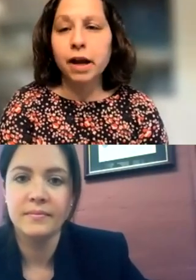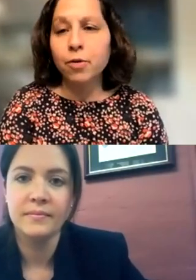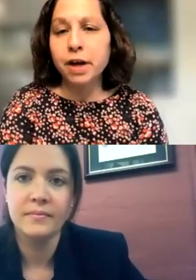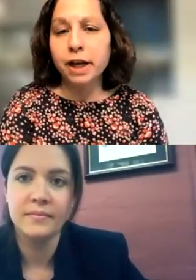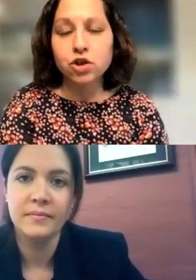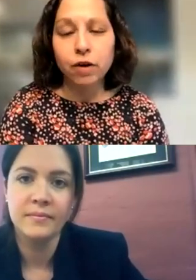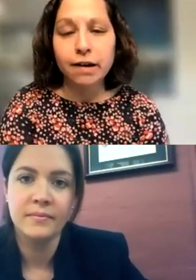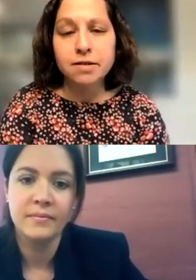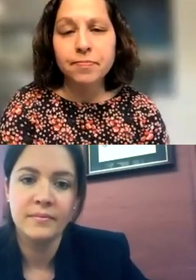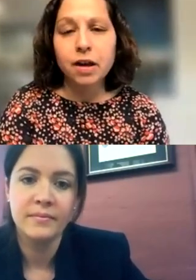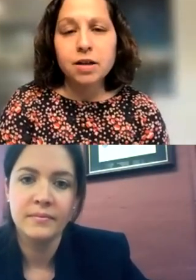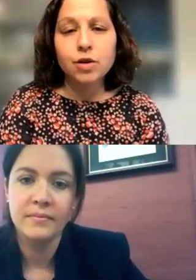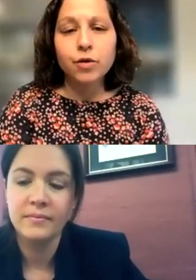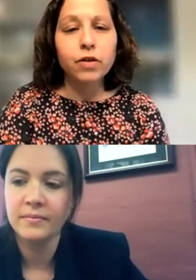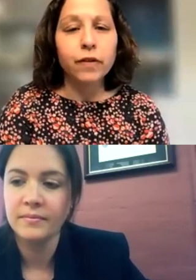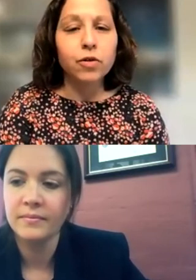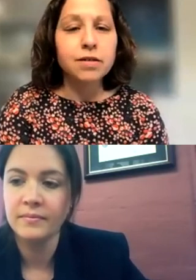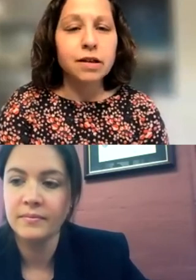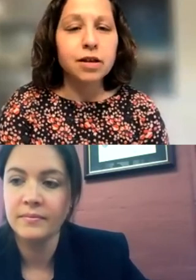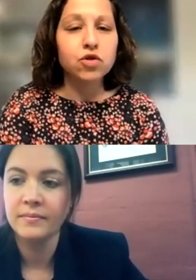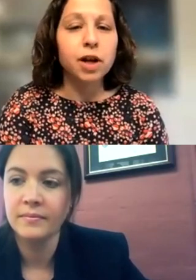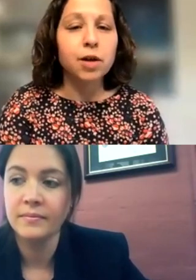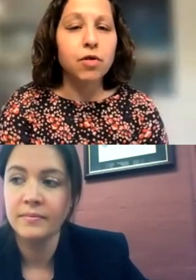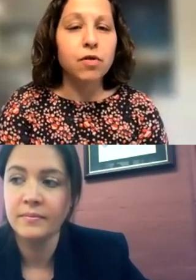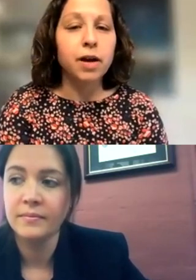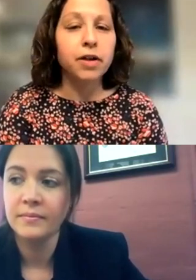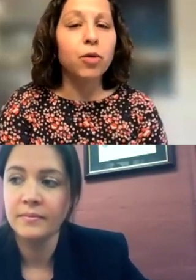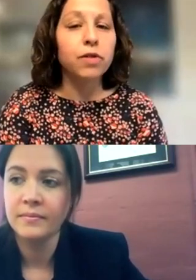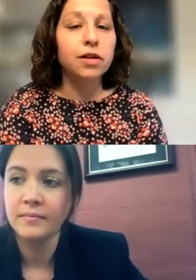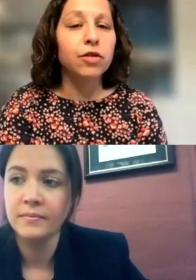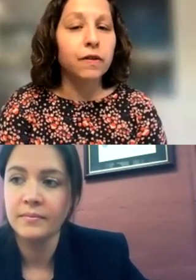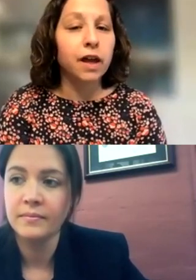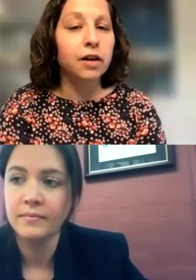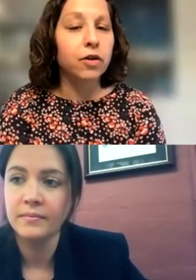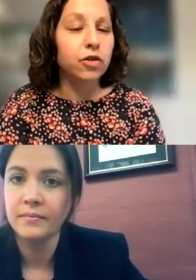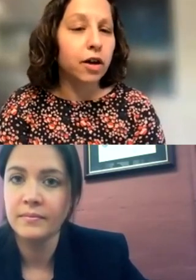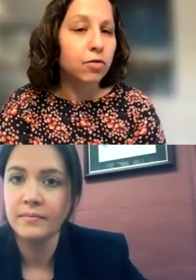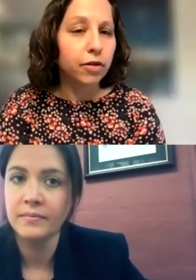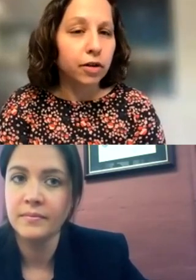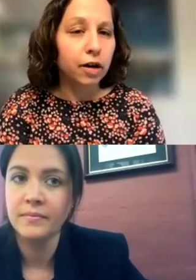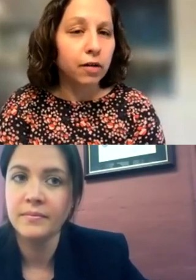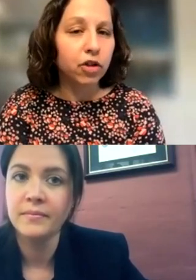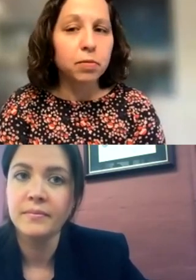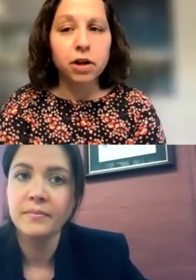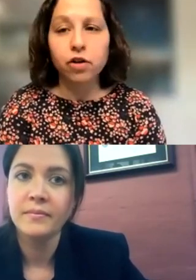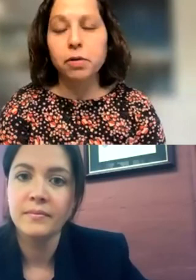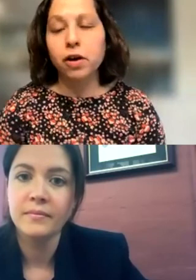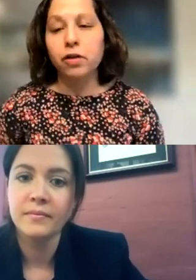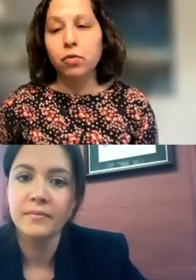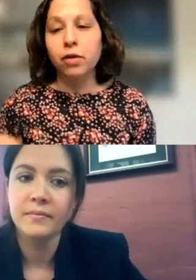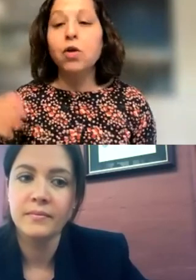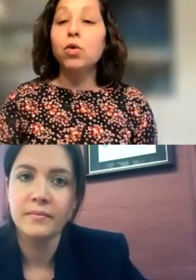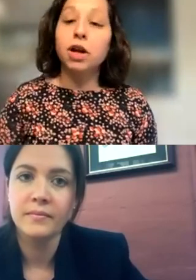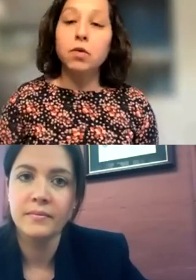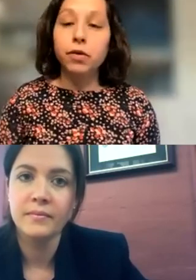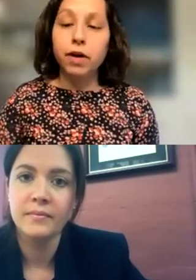therapy to help manage stress. Do you feel that the residency training programs help residents fit that into their schedules? And what's been your experience